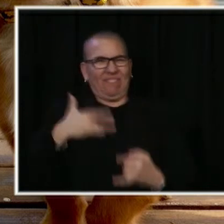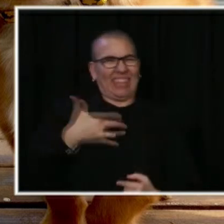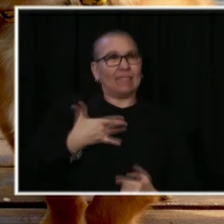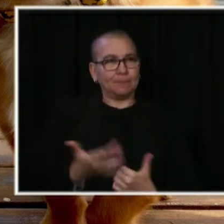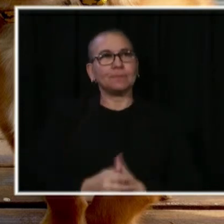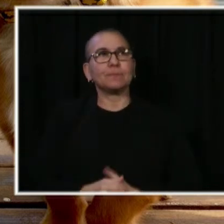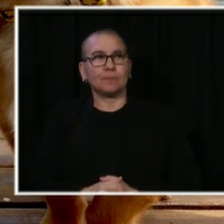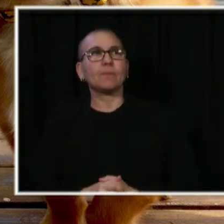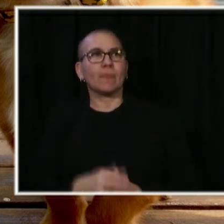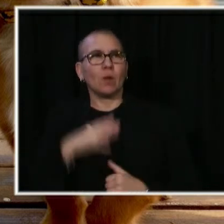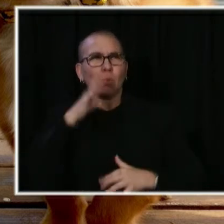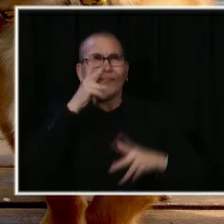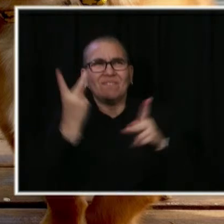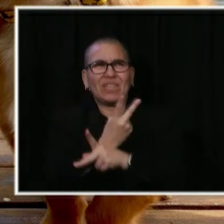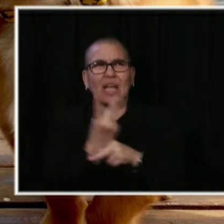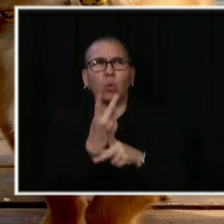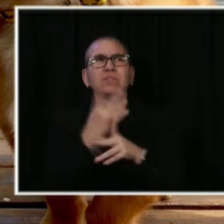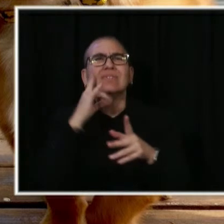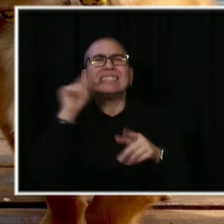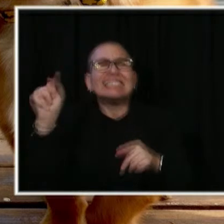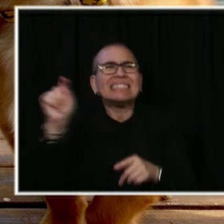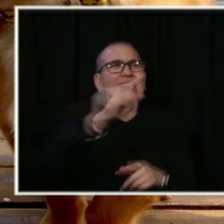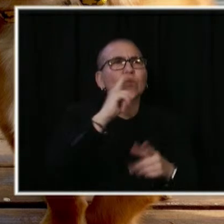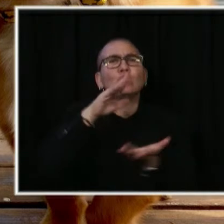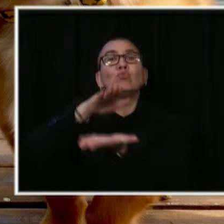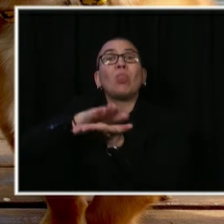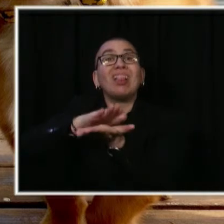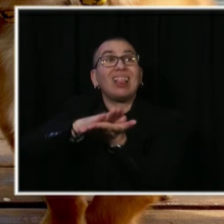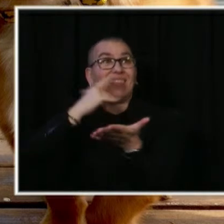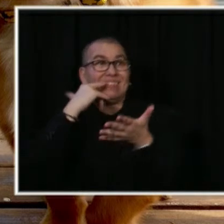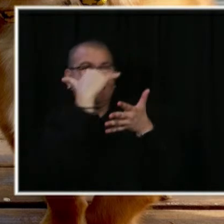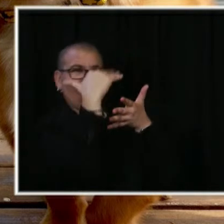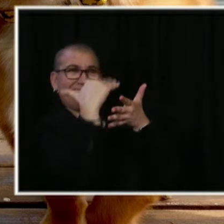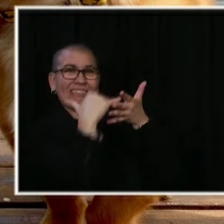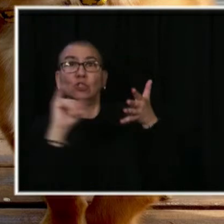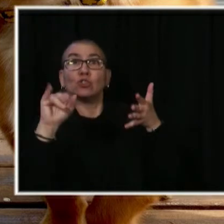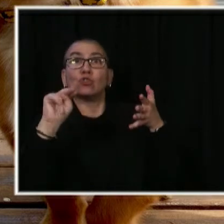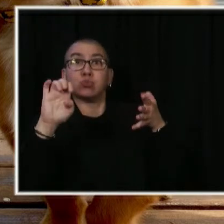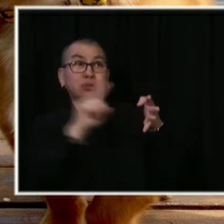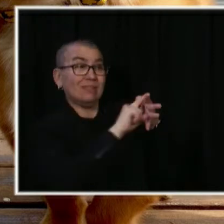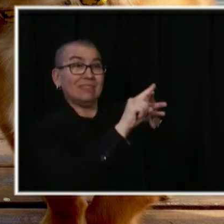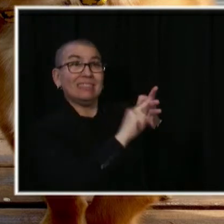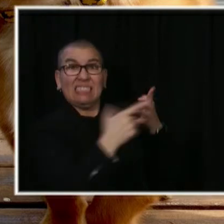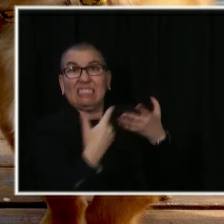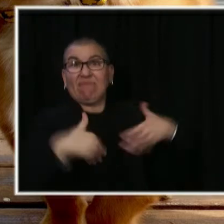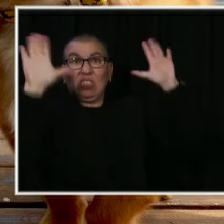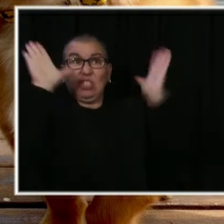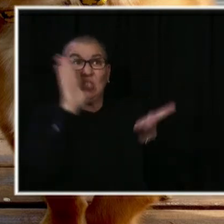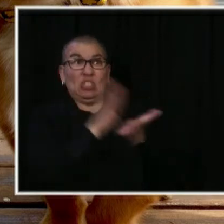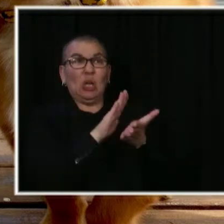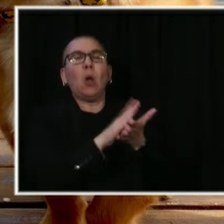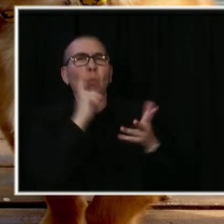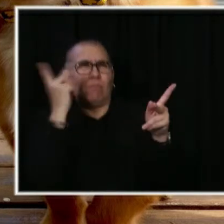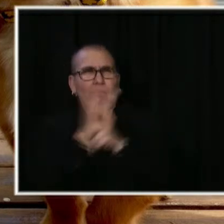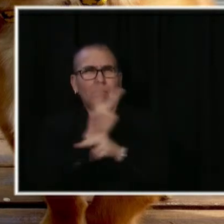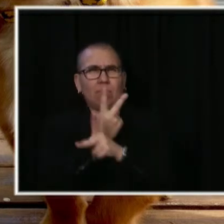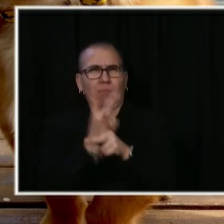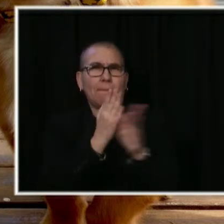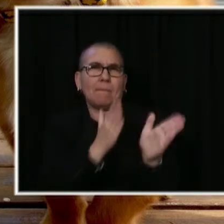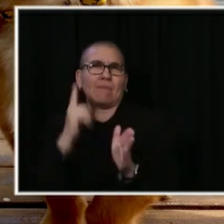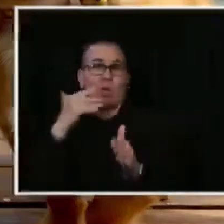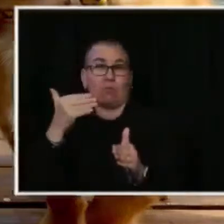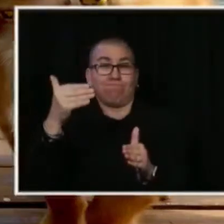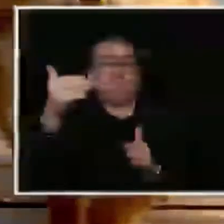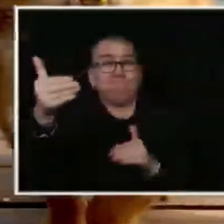this out. Most schools will end that first week of June, and then at that point in time, the safe learning plan will expire, and we'll talk about what we're doing with